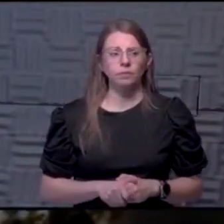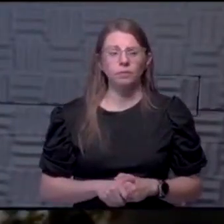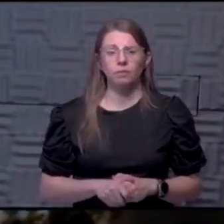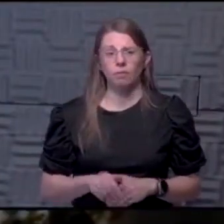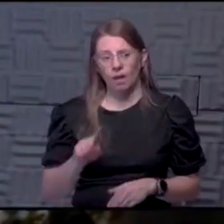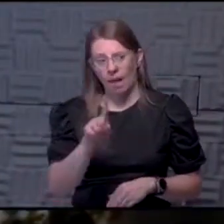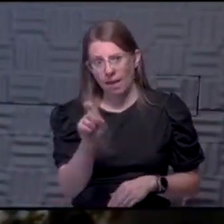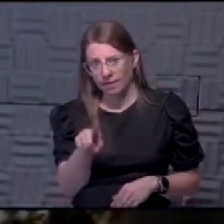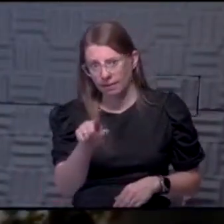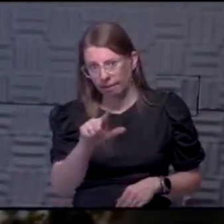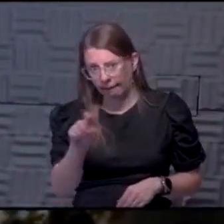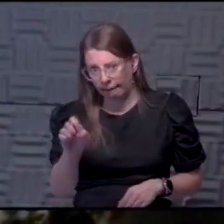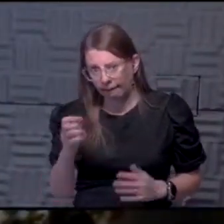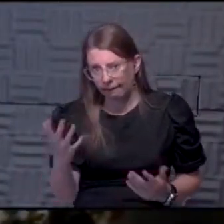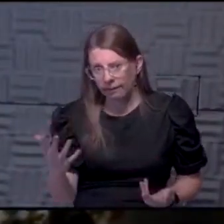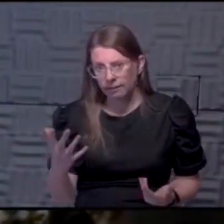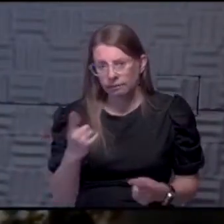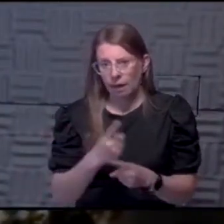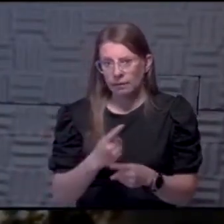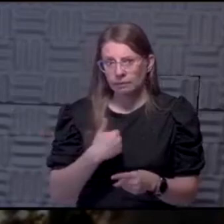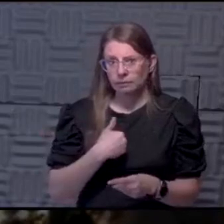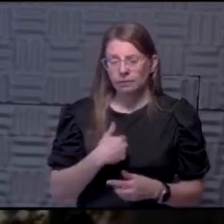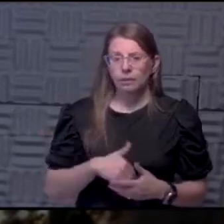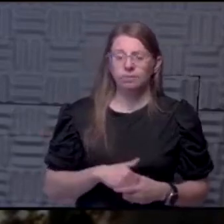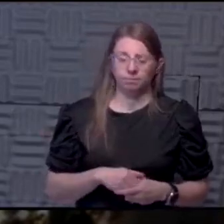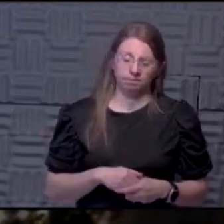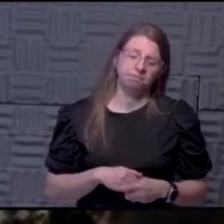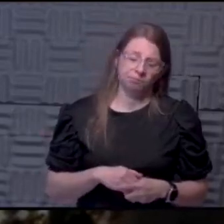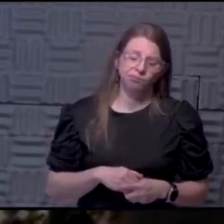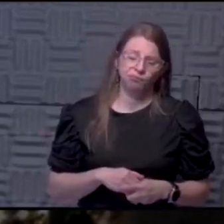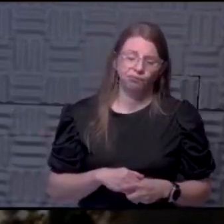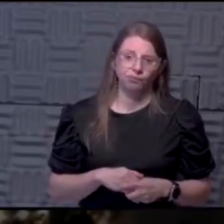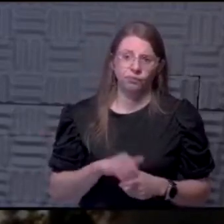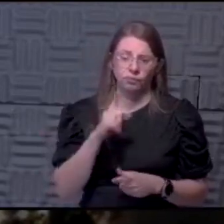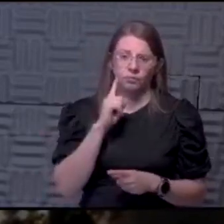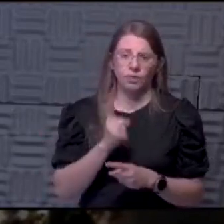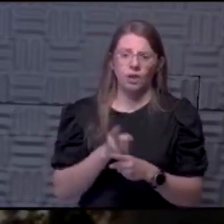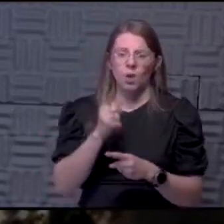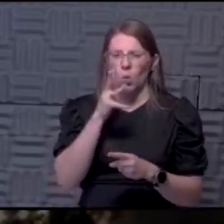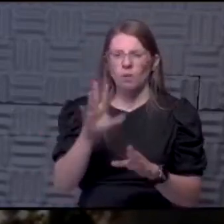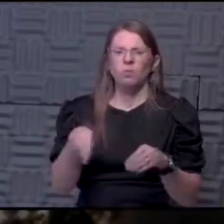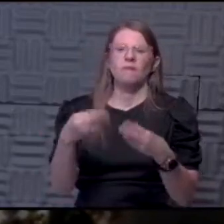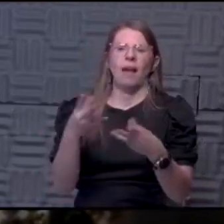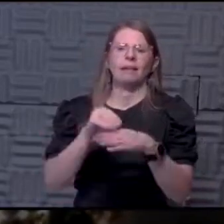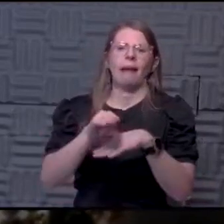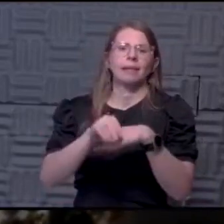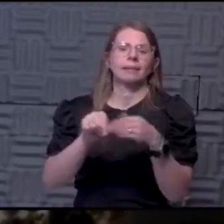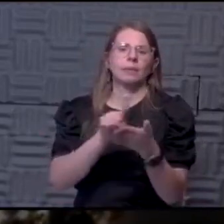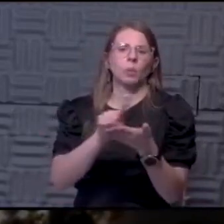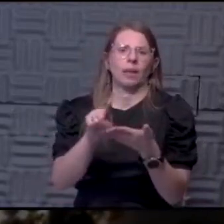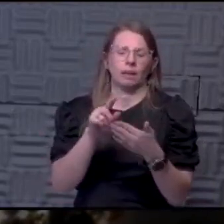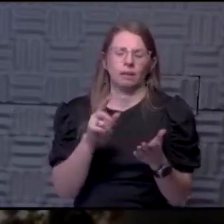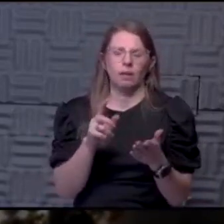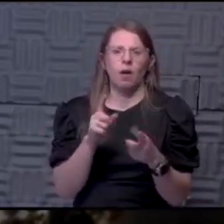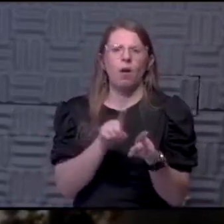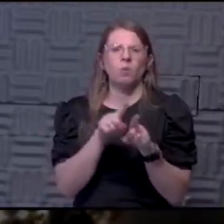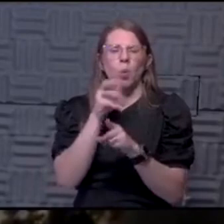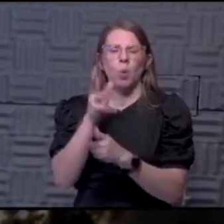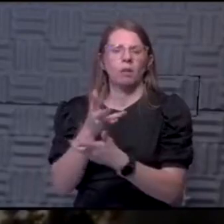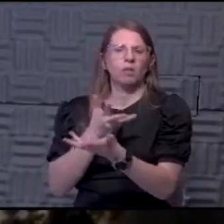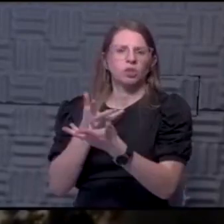So I'm asking that to Lee. Is that a fair statement? I think so. We'll provide some guidance this week, and also we will consult with